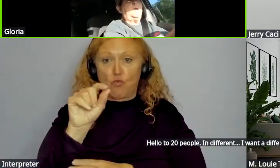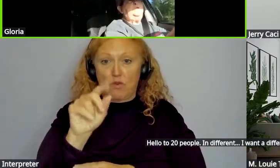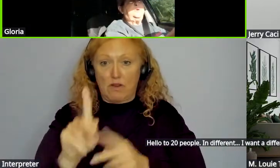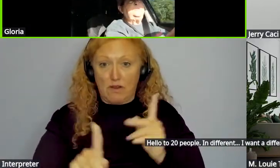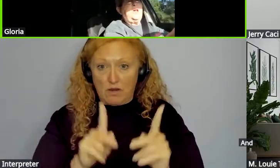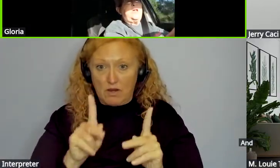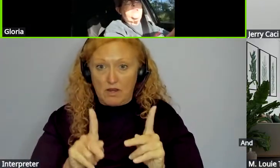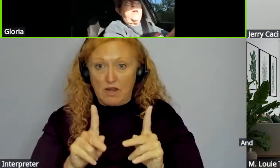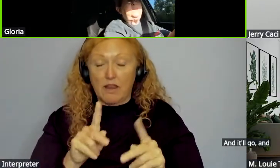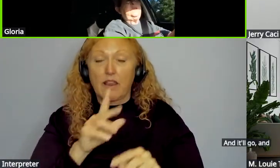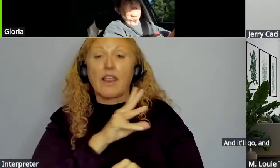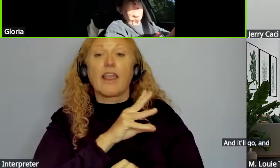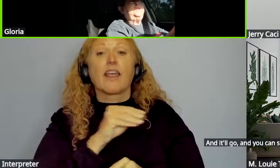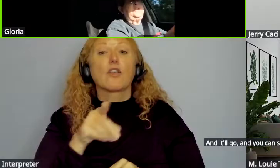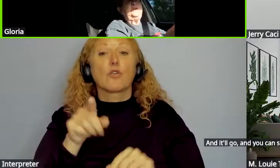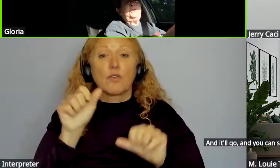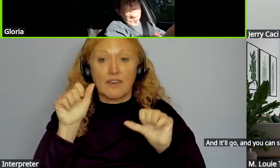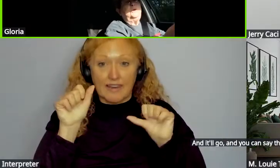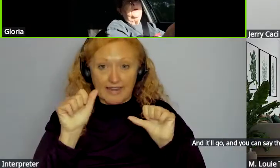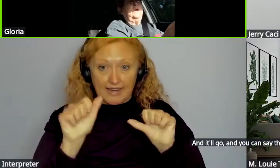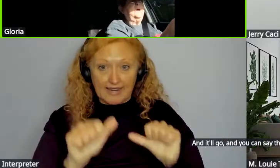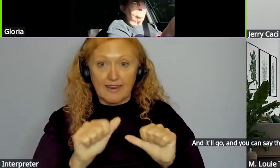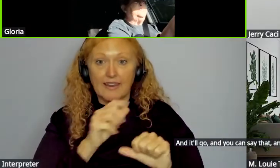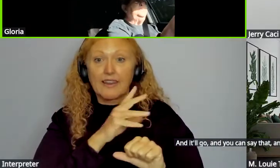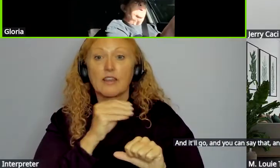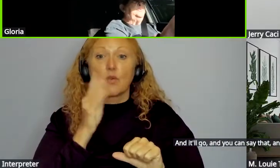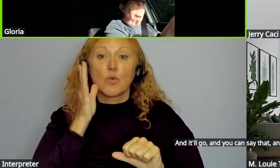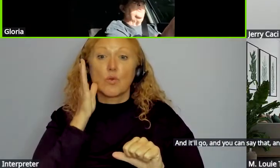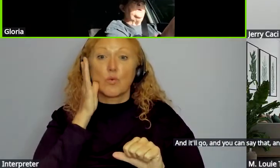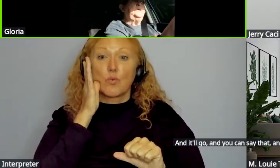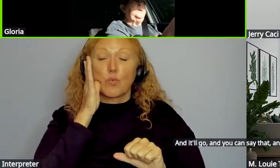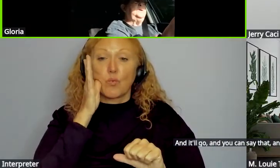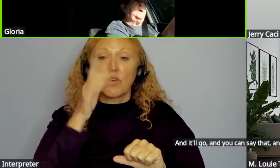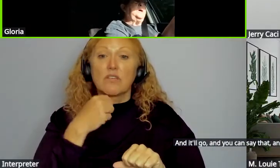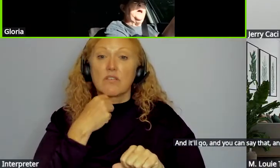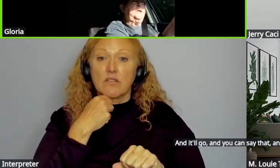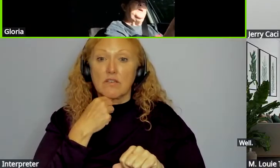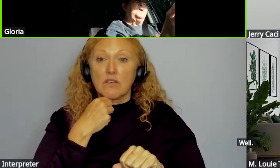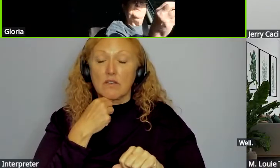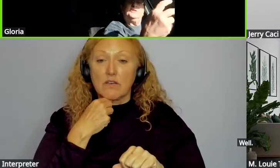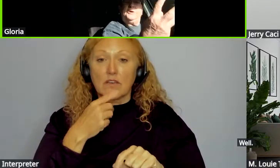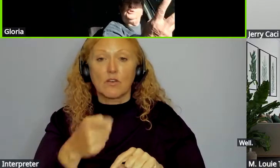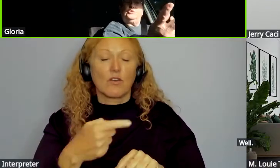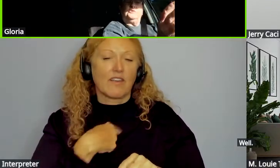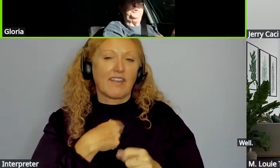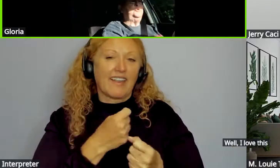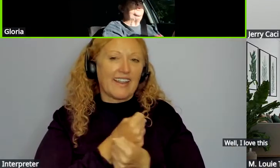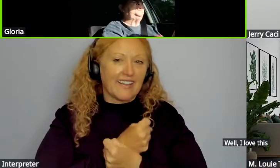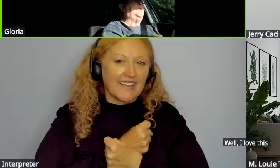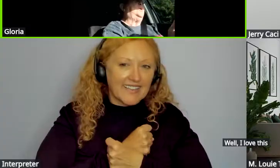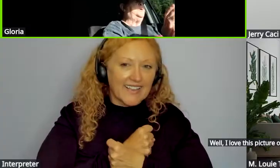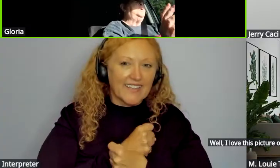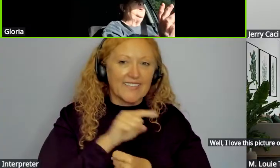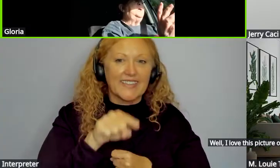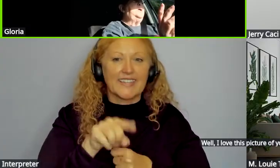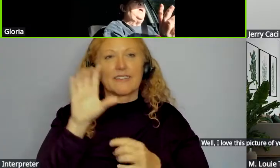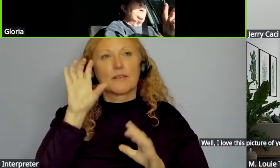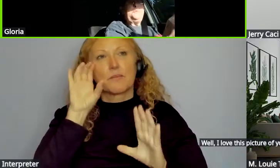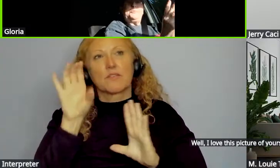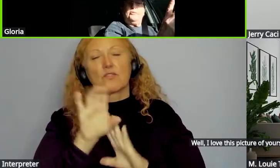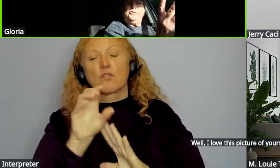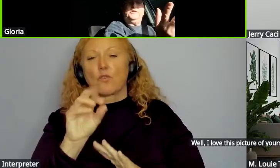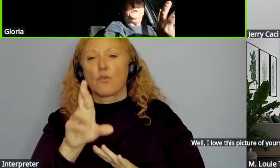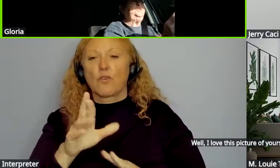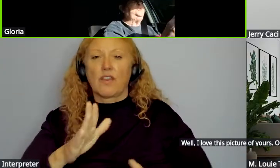go and you can say that and it'll tell you, uh, well, I love this picture of yours, or